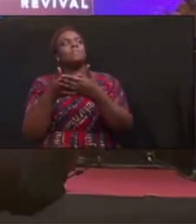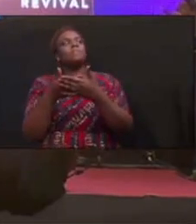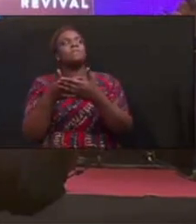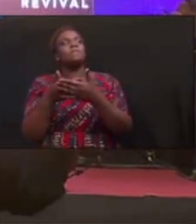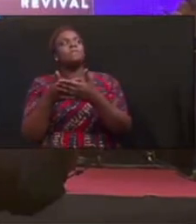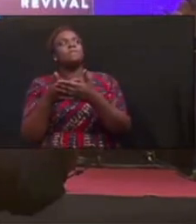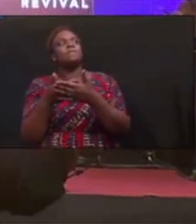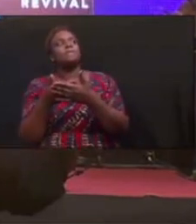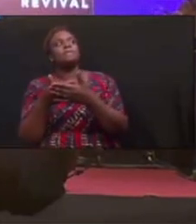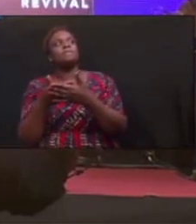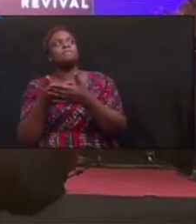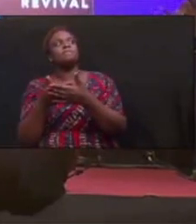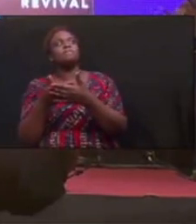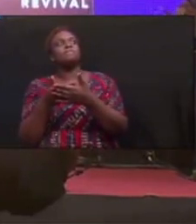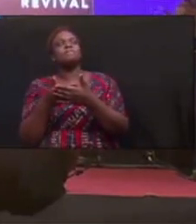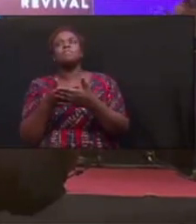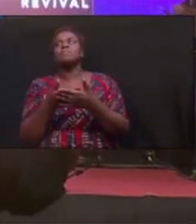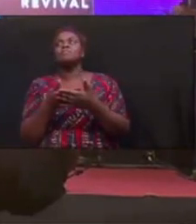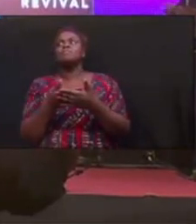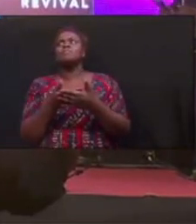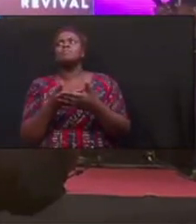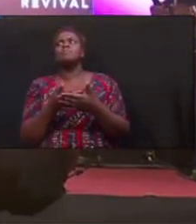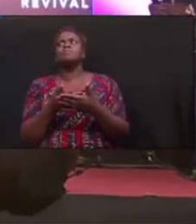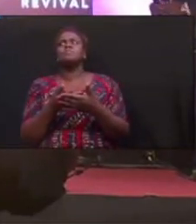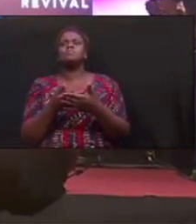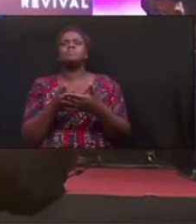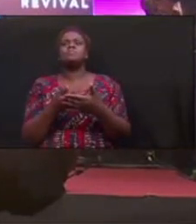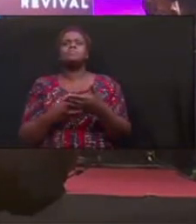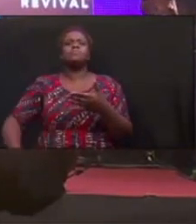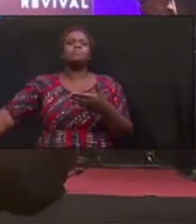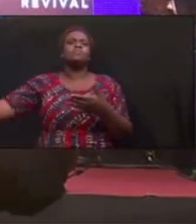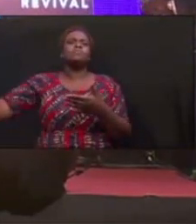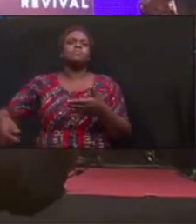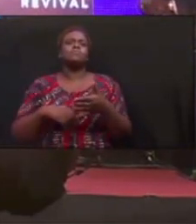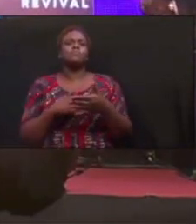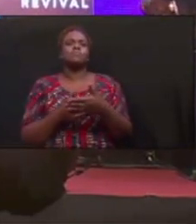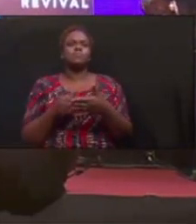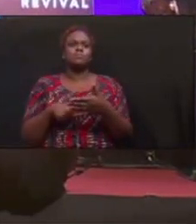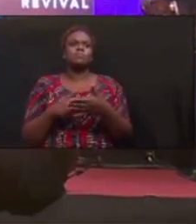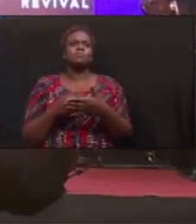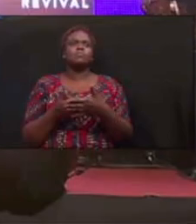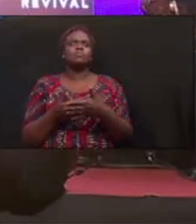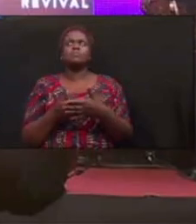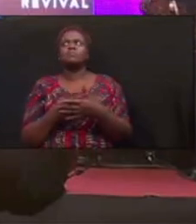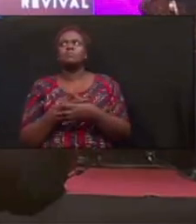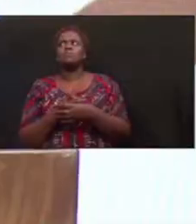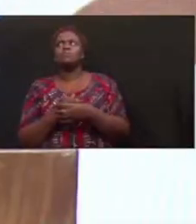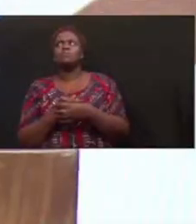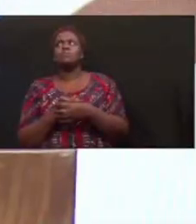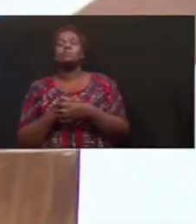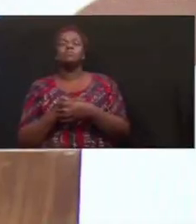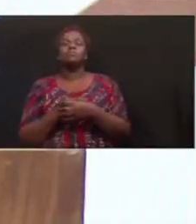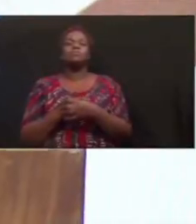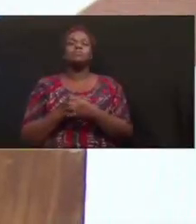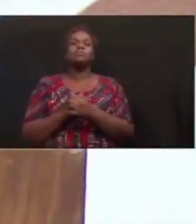what you are singing is not a special number. You are prophesying Galatians 1:24. That's what you just